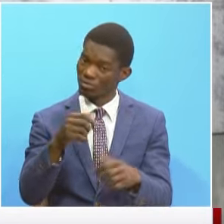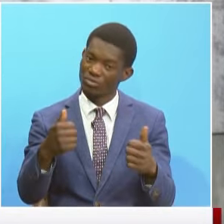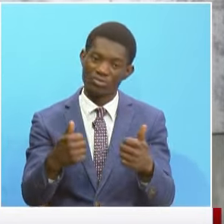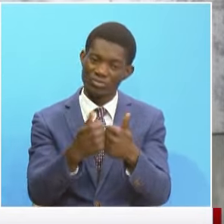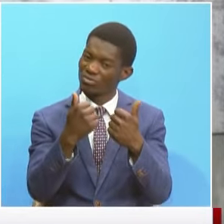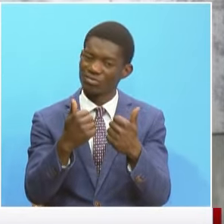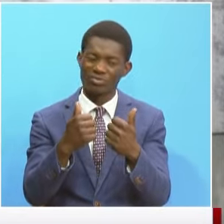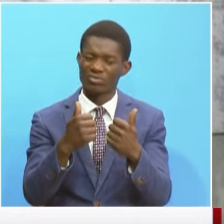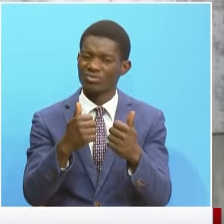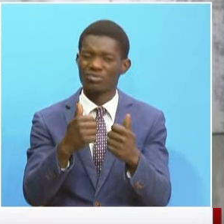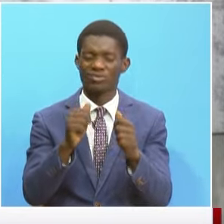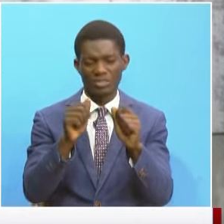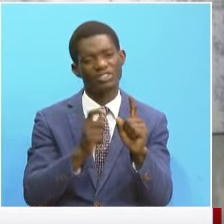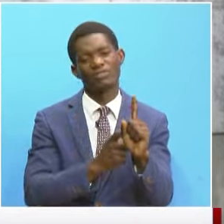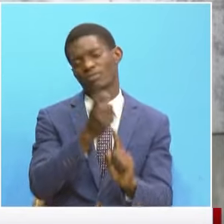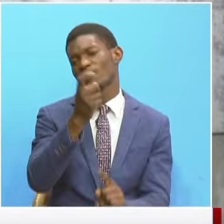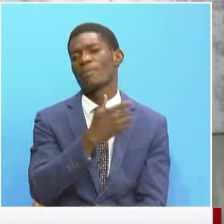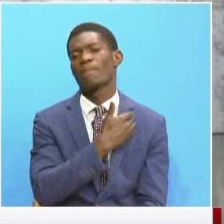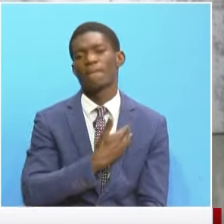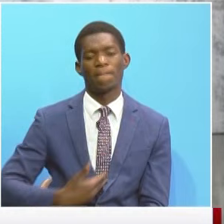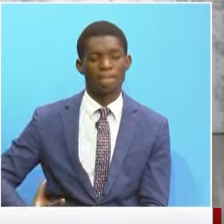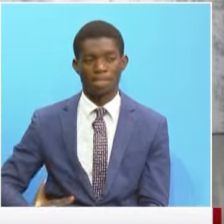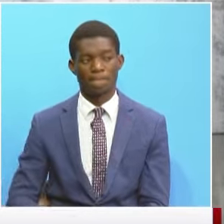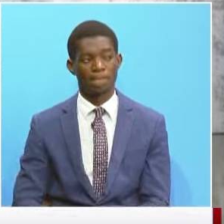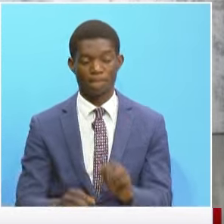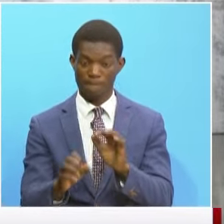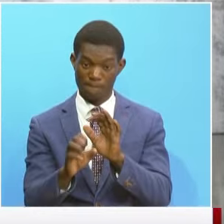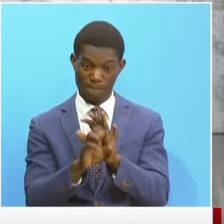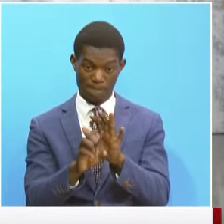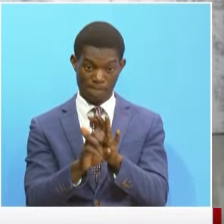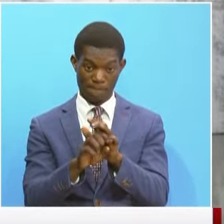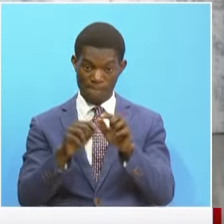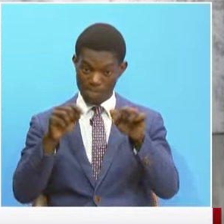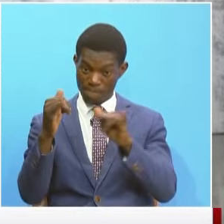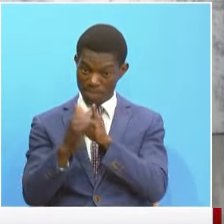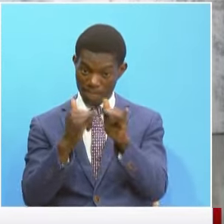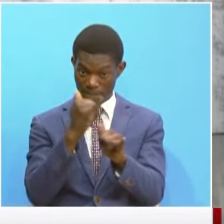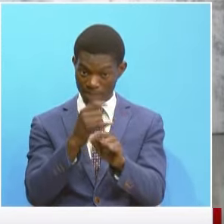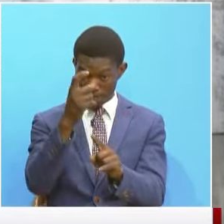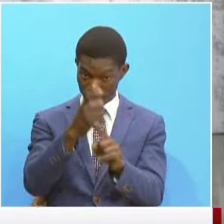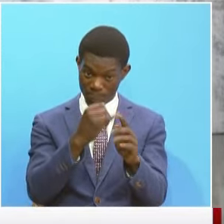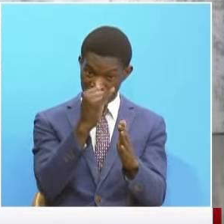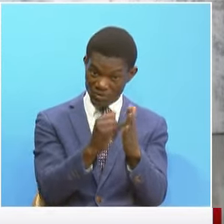Just to give you an idea, the first quarter of this year, we recorded